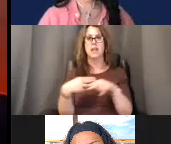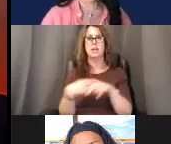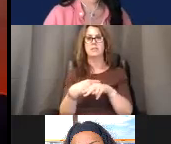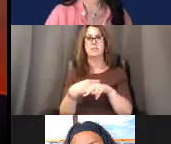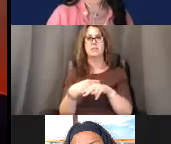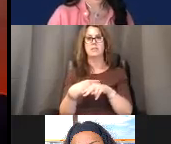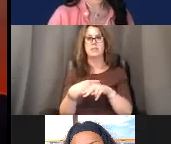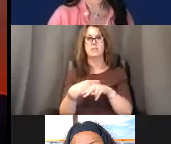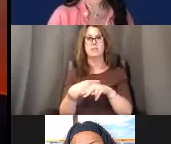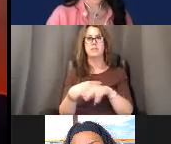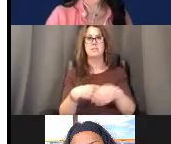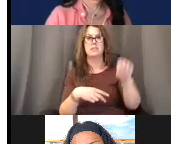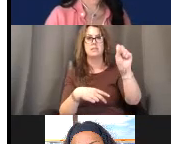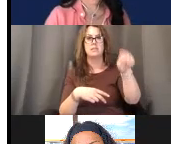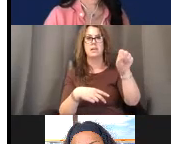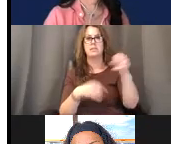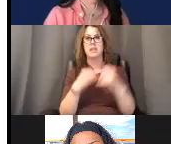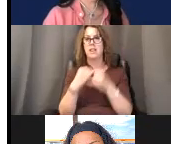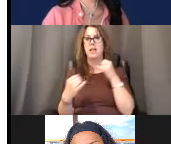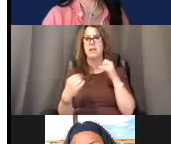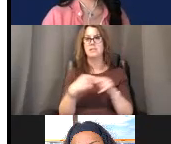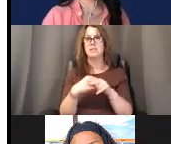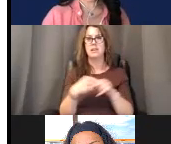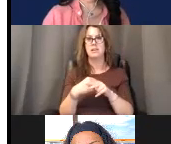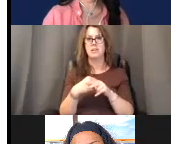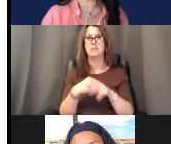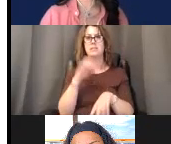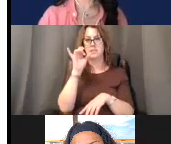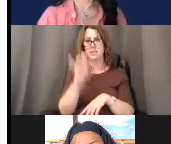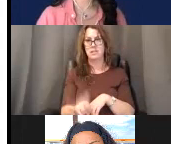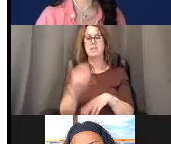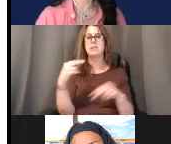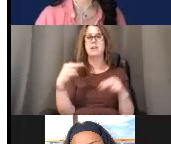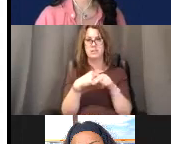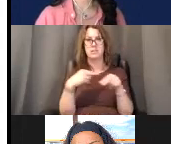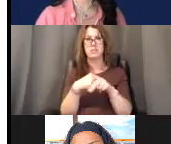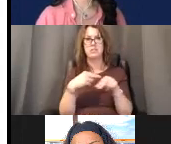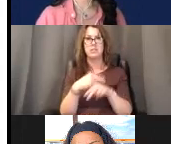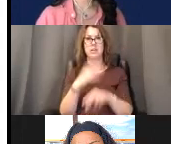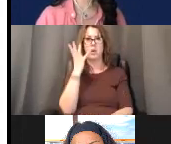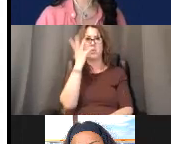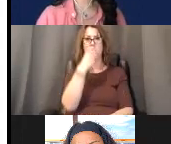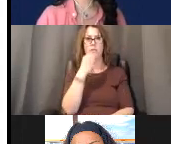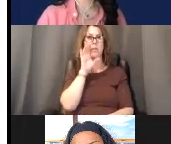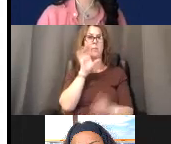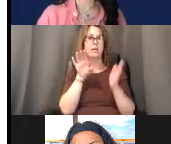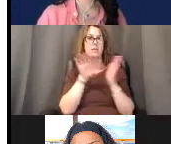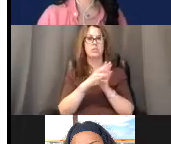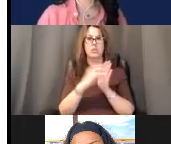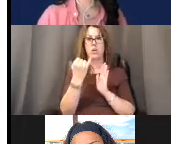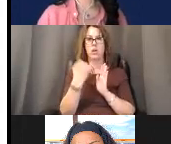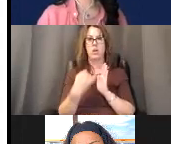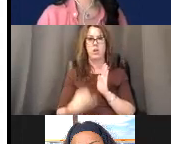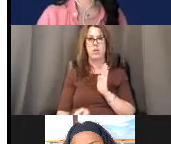that's our last slide. So that is our slide. Yeah, and this is just our beautiful picture, our artistry of just,